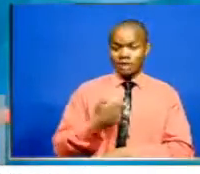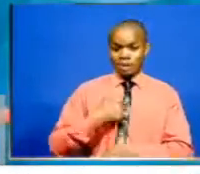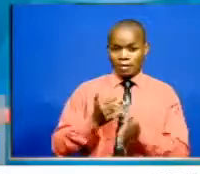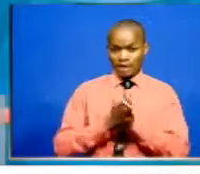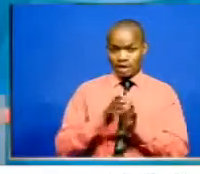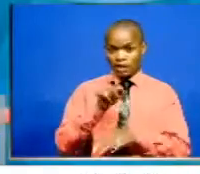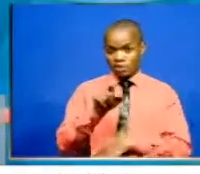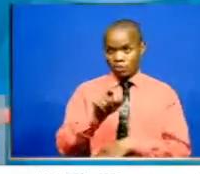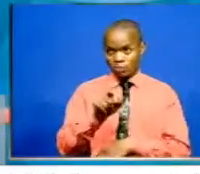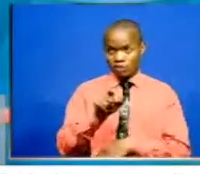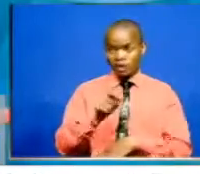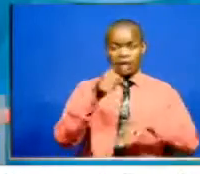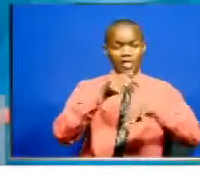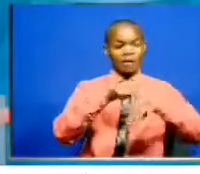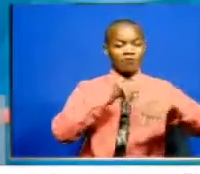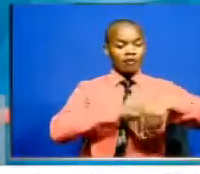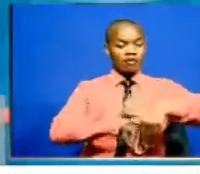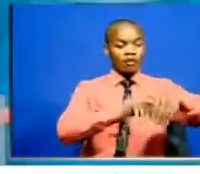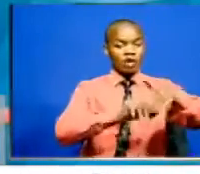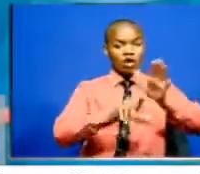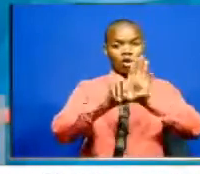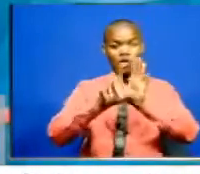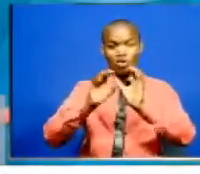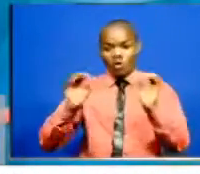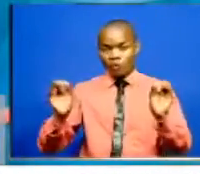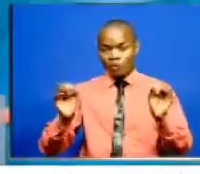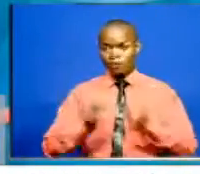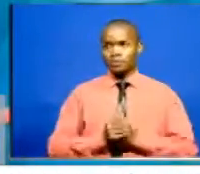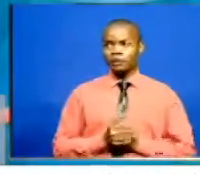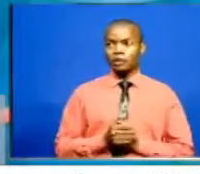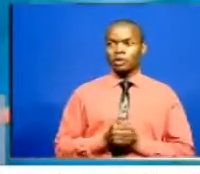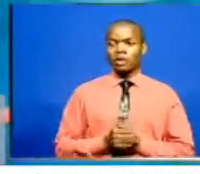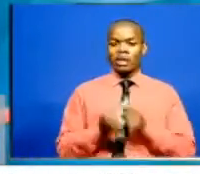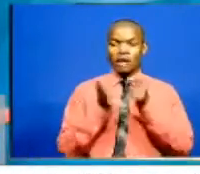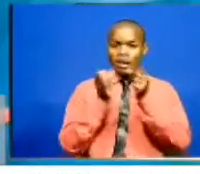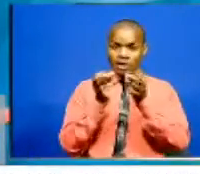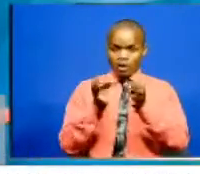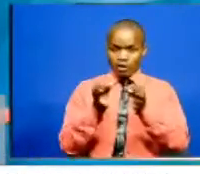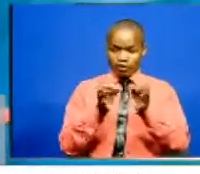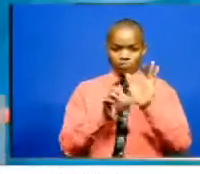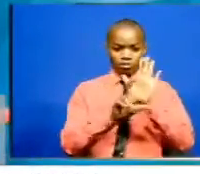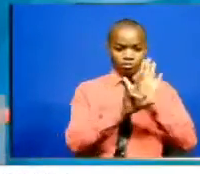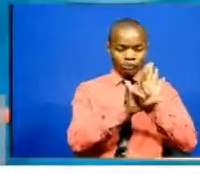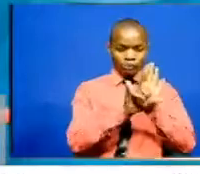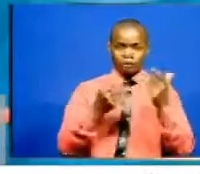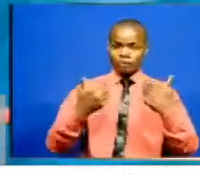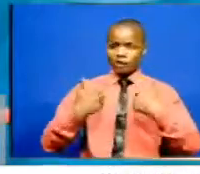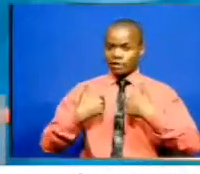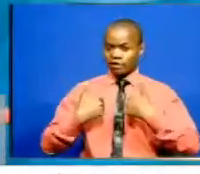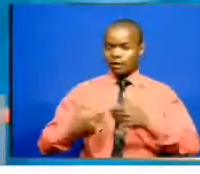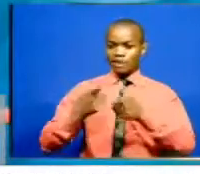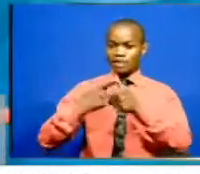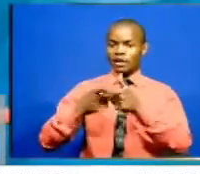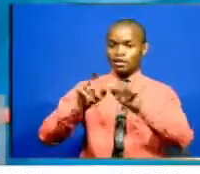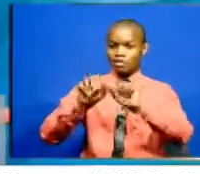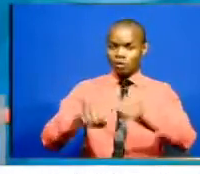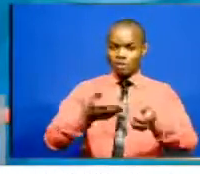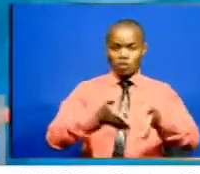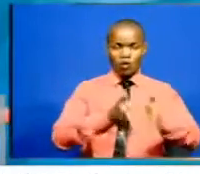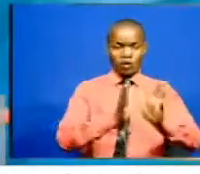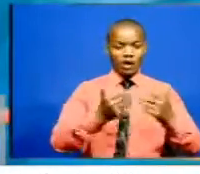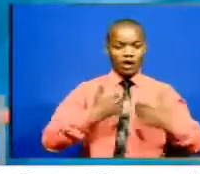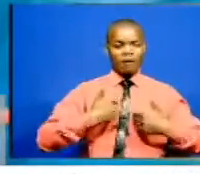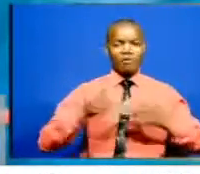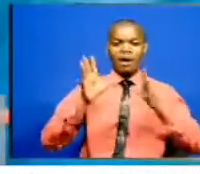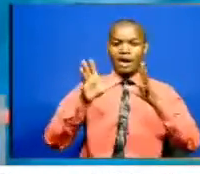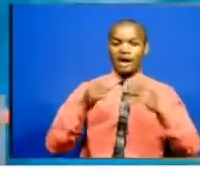convention, not enforcing the law. Mm-hmm. If the law are enforced, I think we should find a way to reject those